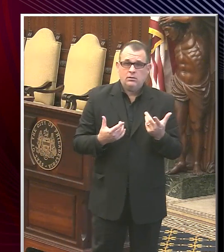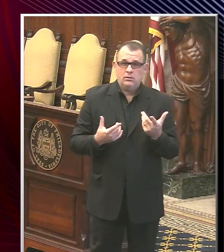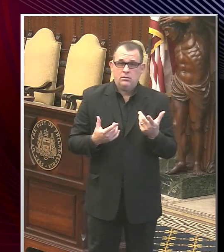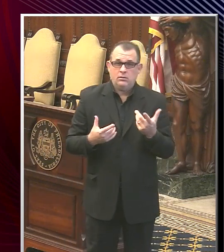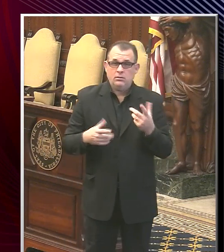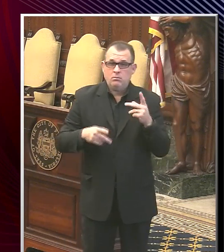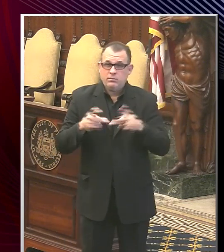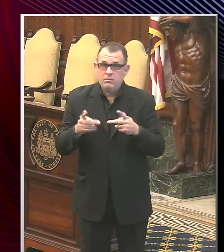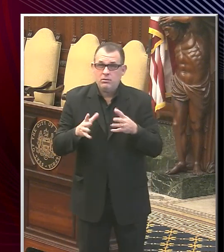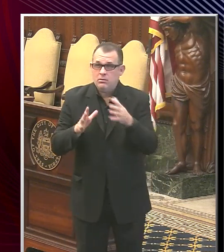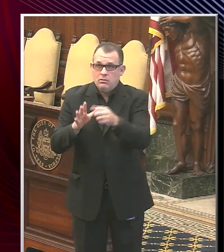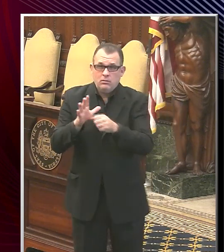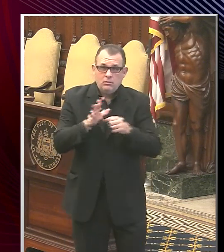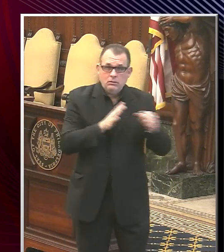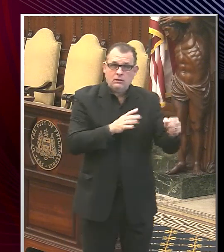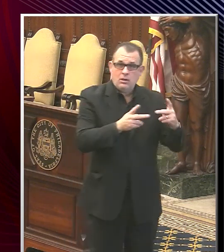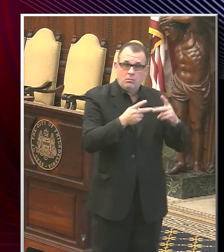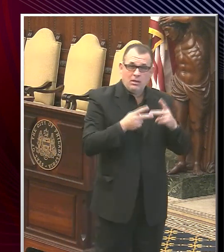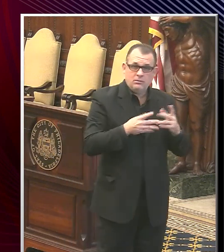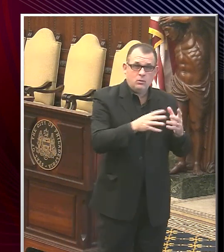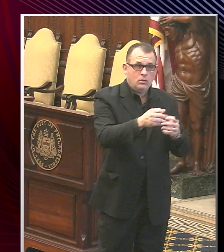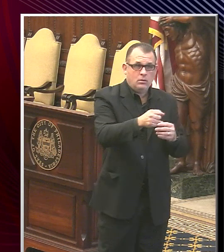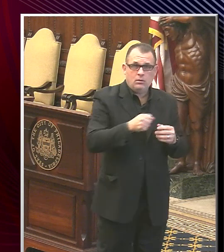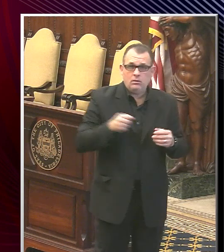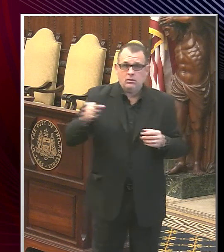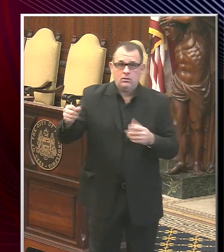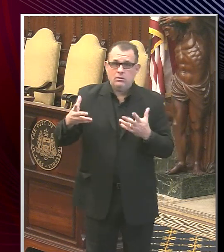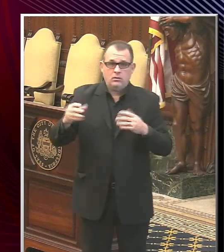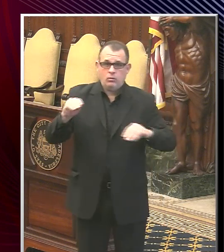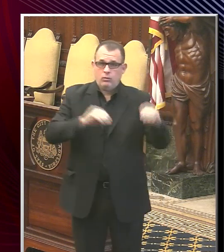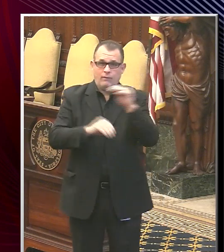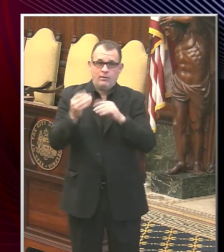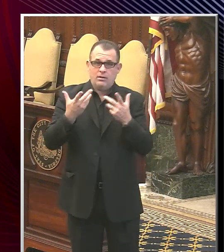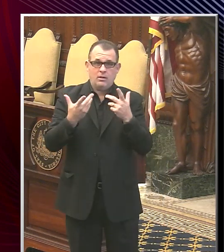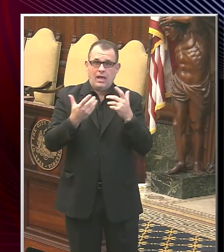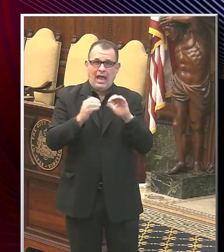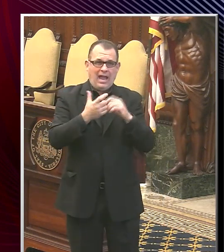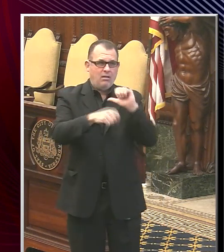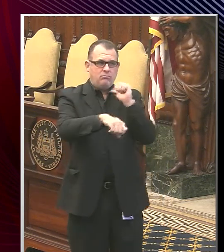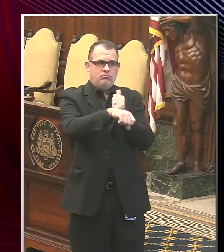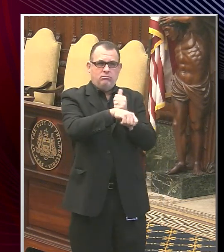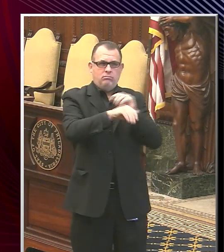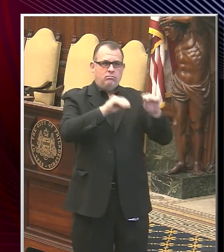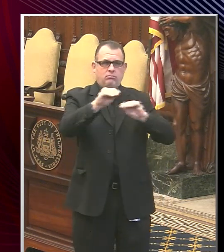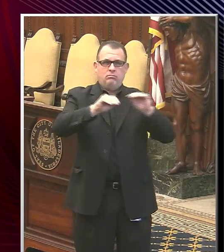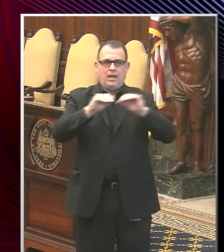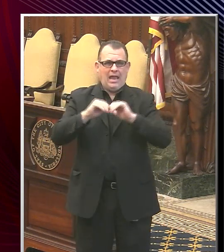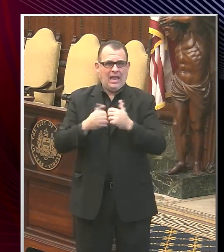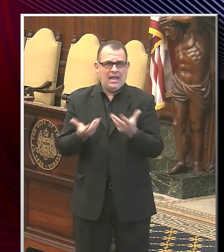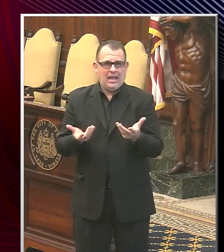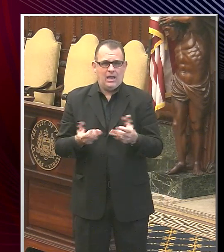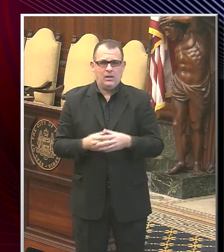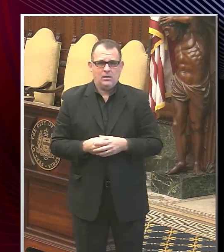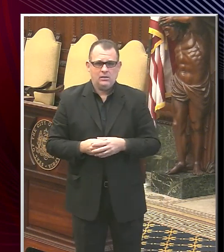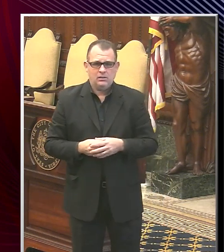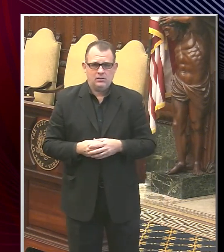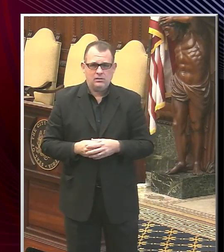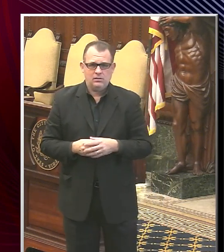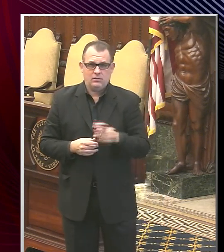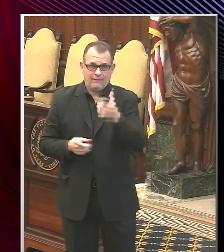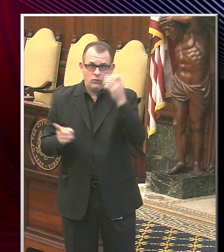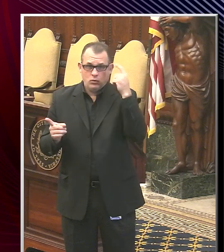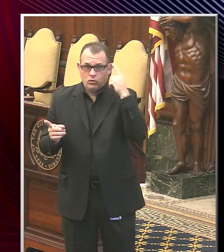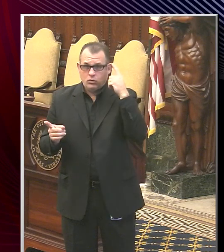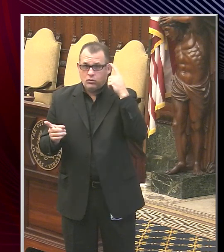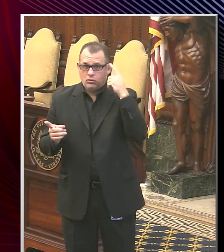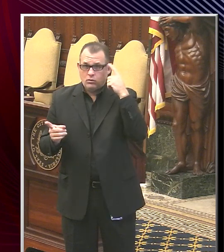other places that you would normally get from staffing agencies. Has there been any thought of reaching out to the medical